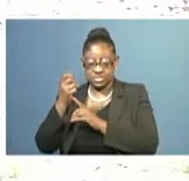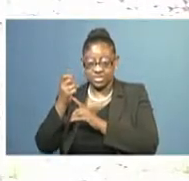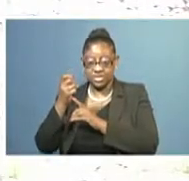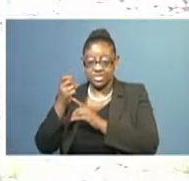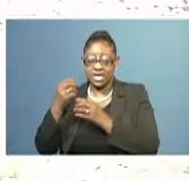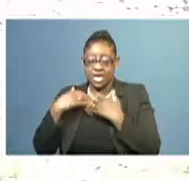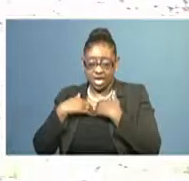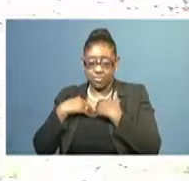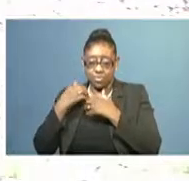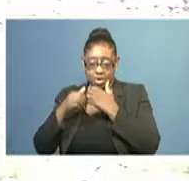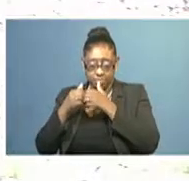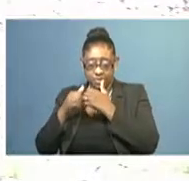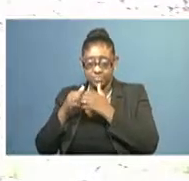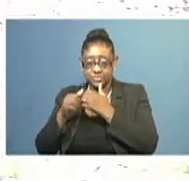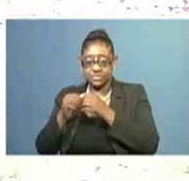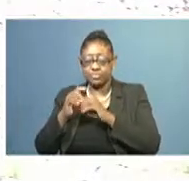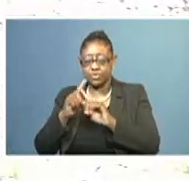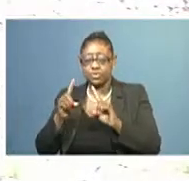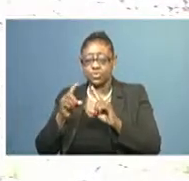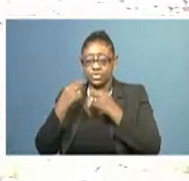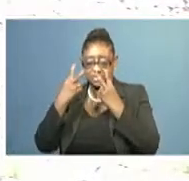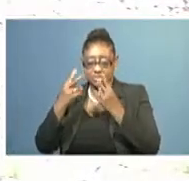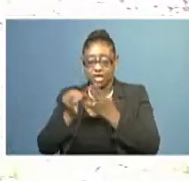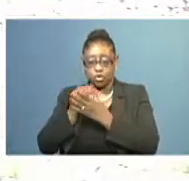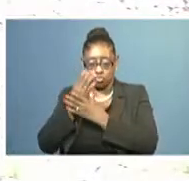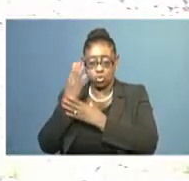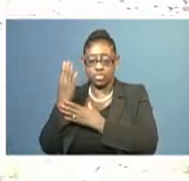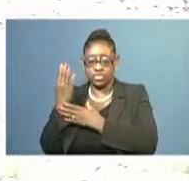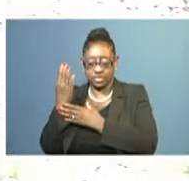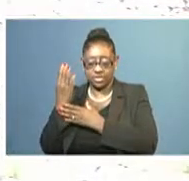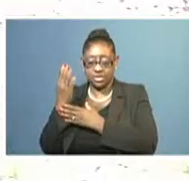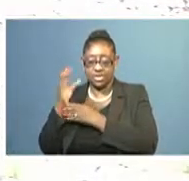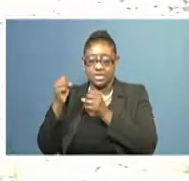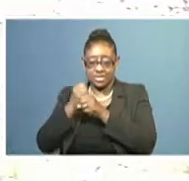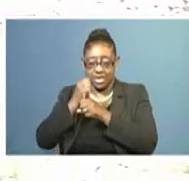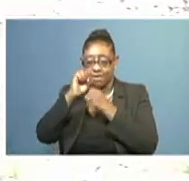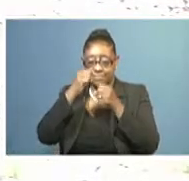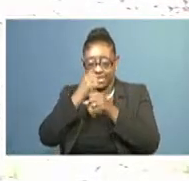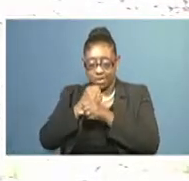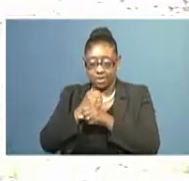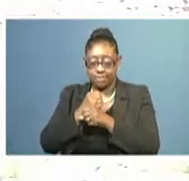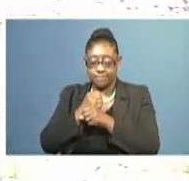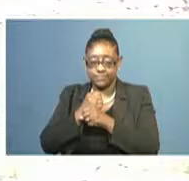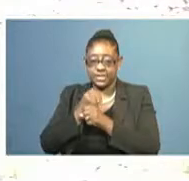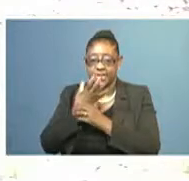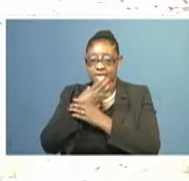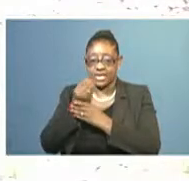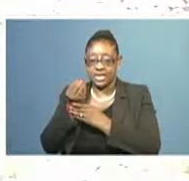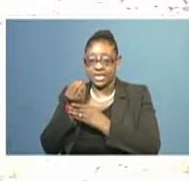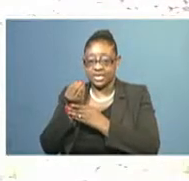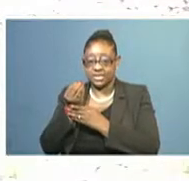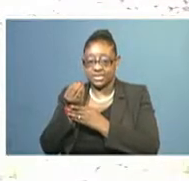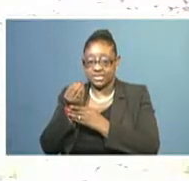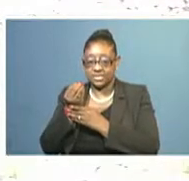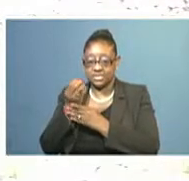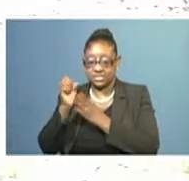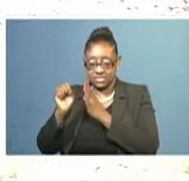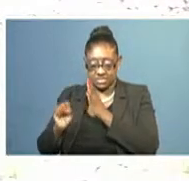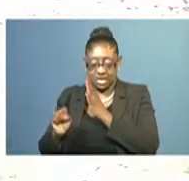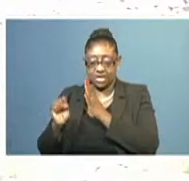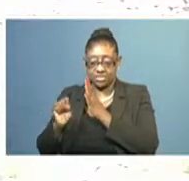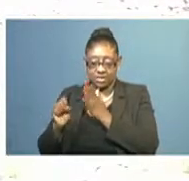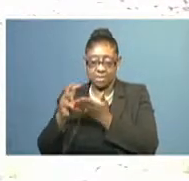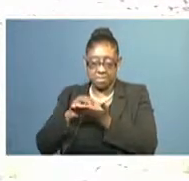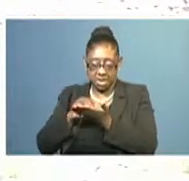catastrophes. But we've seen growth year over year, certainly in the southern or